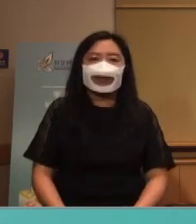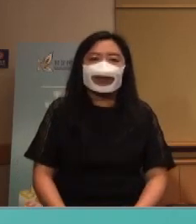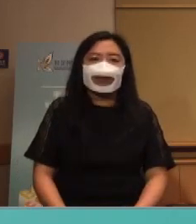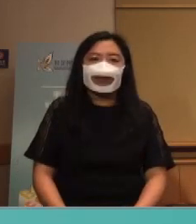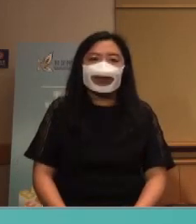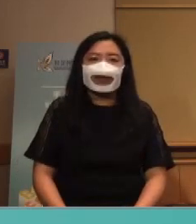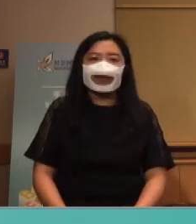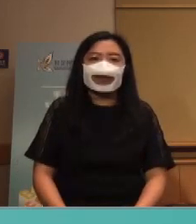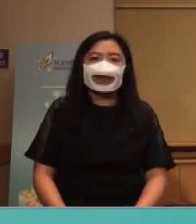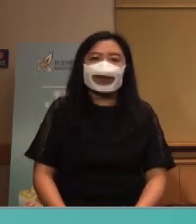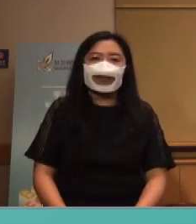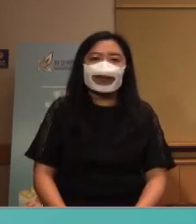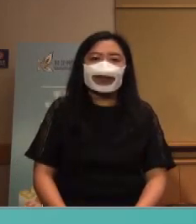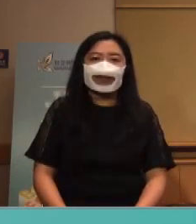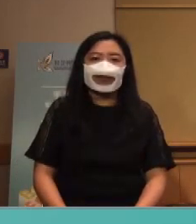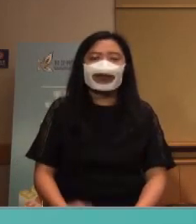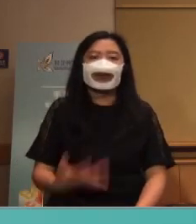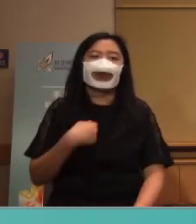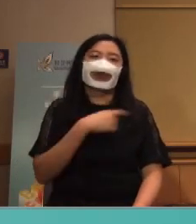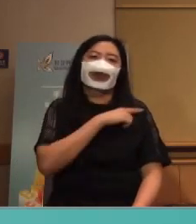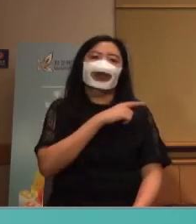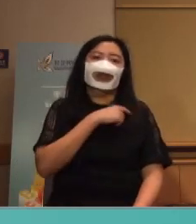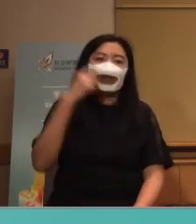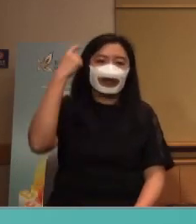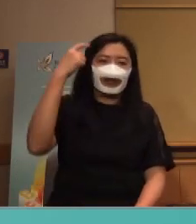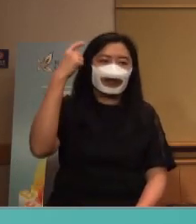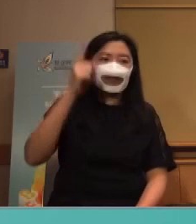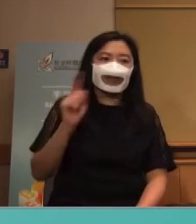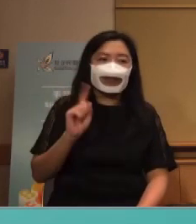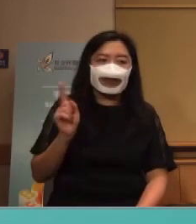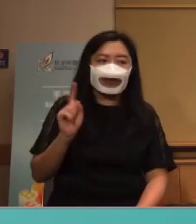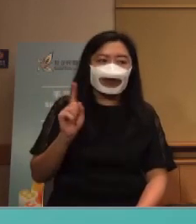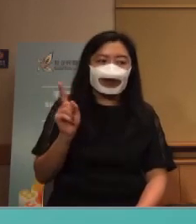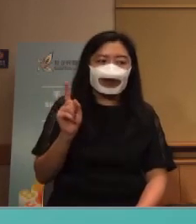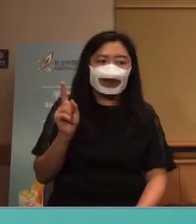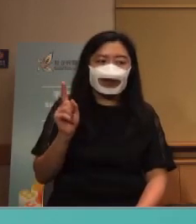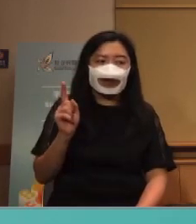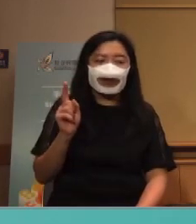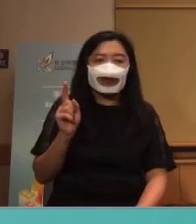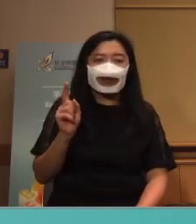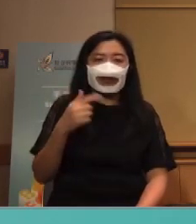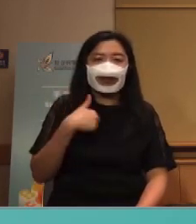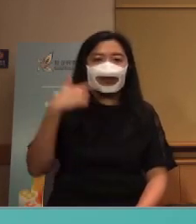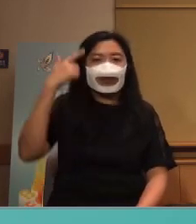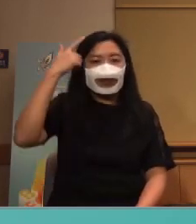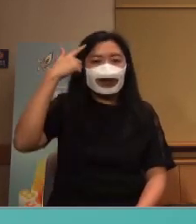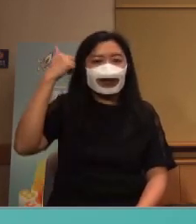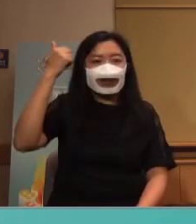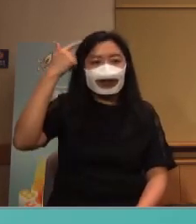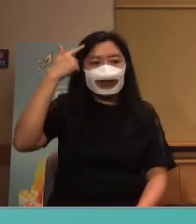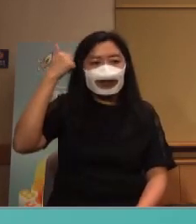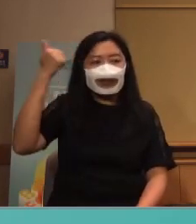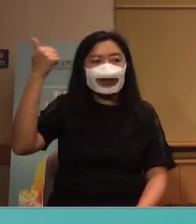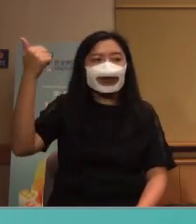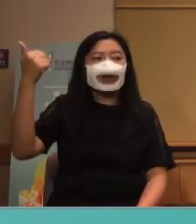So I think personally, so we're not doing anything DeFi, but I do want to see it happens in Hong Kong, to be honest, or in the world globally.